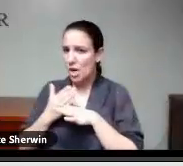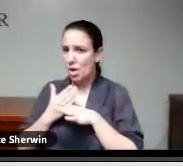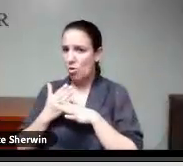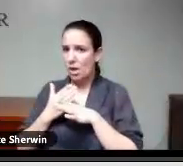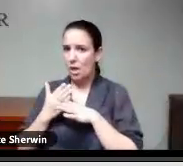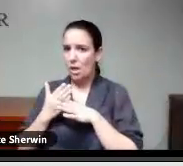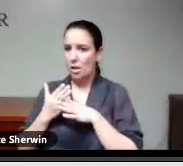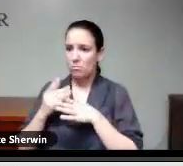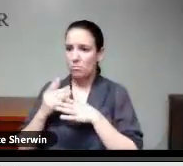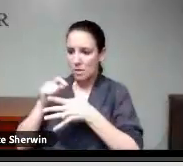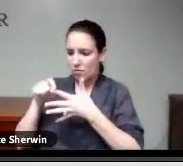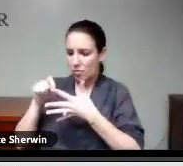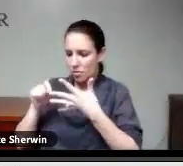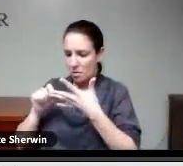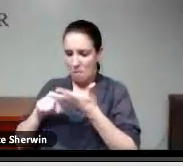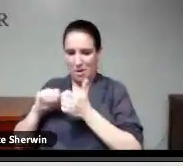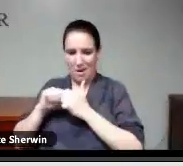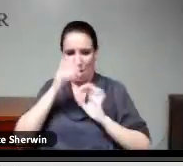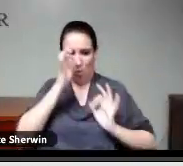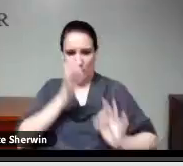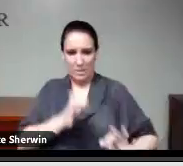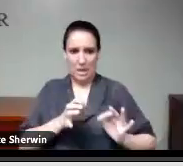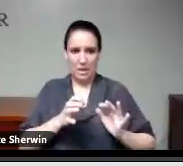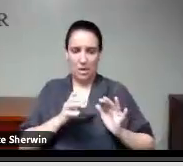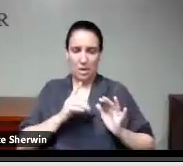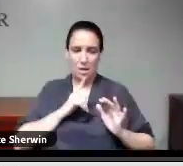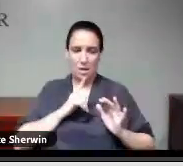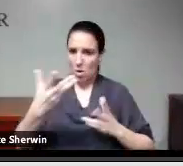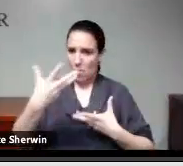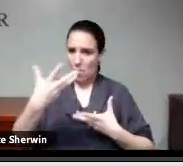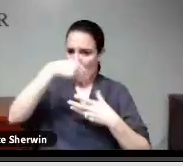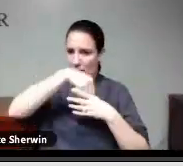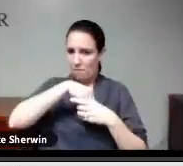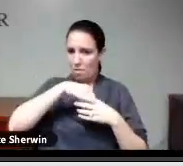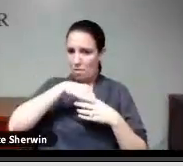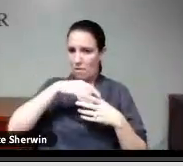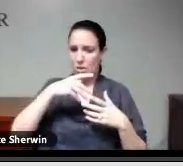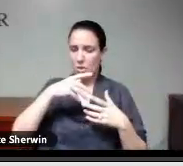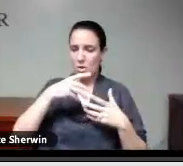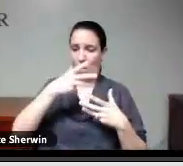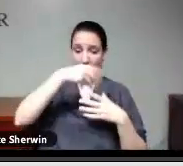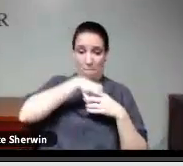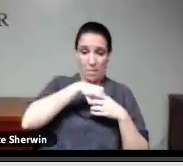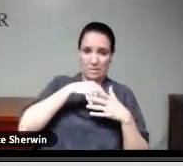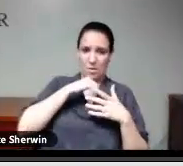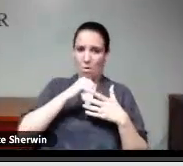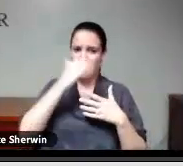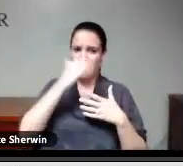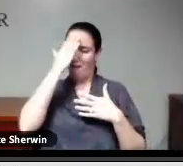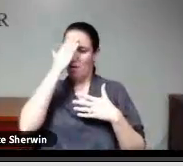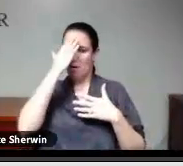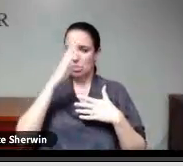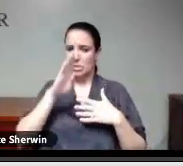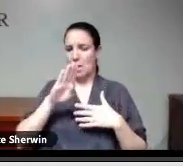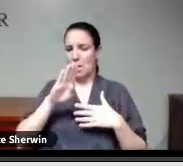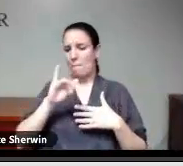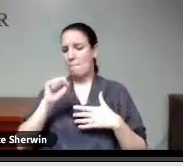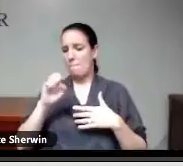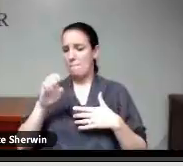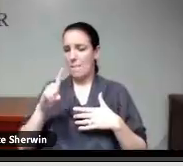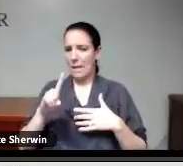and are we taking into consideration things like implicit and or unconscious bias